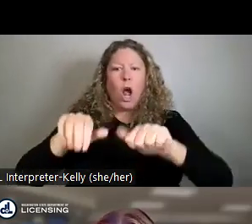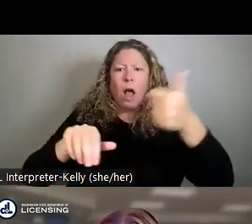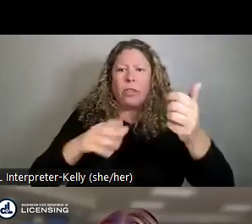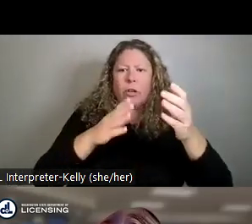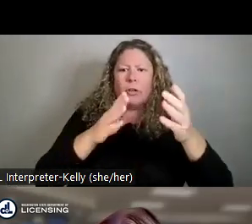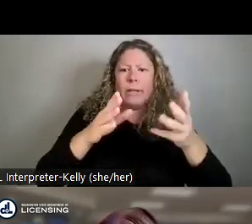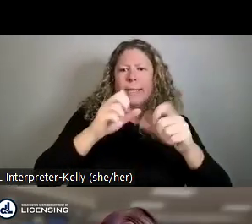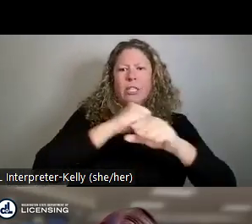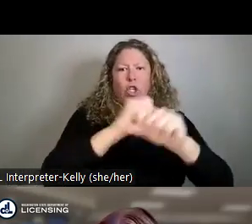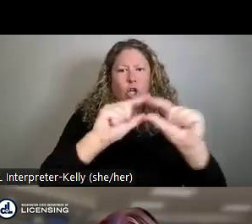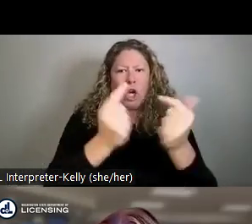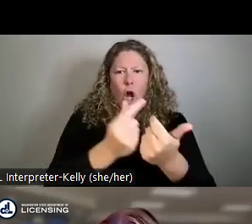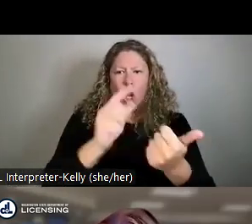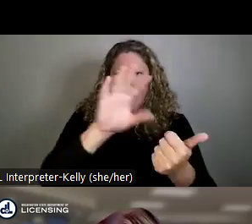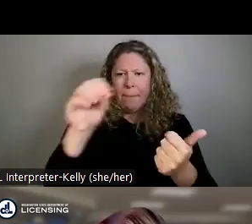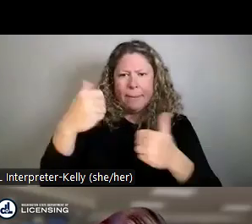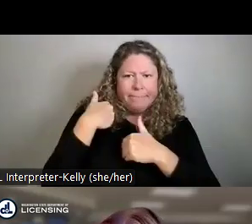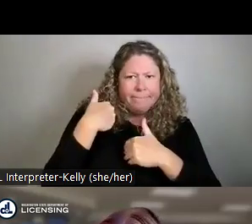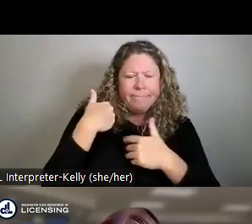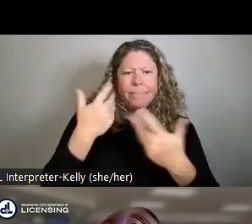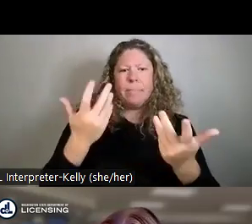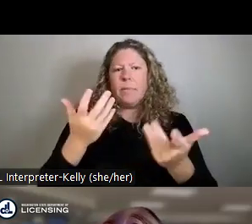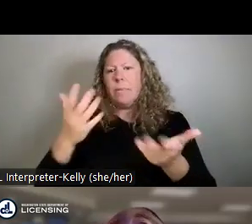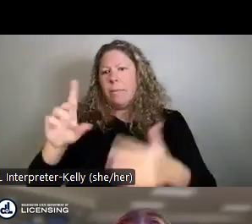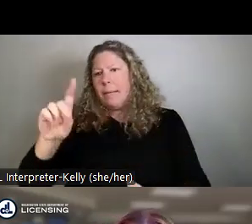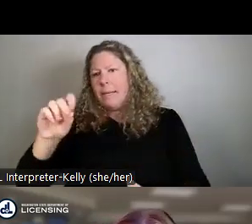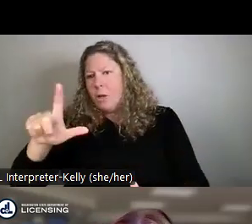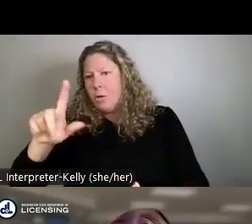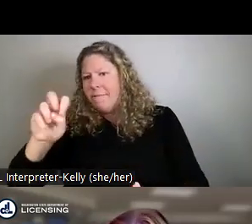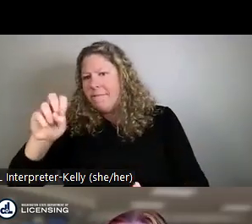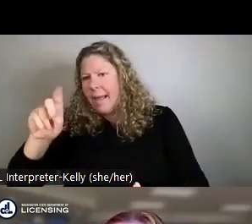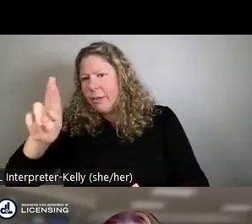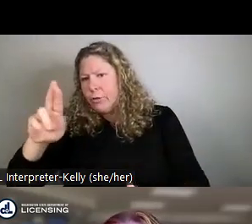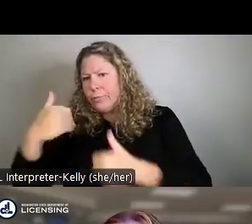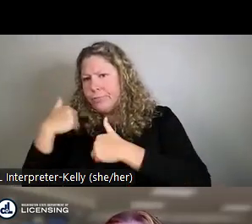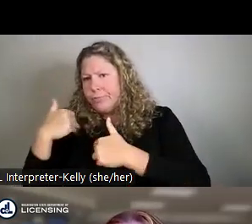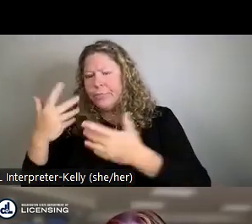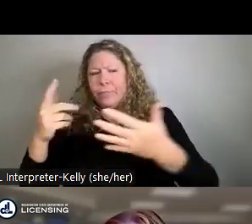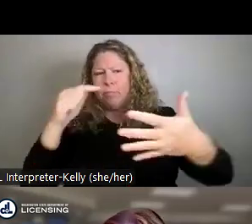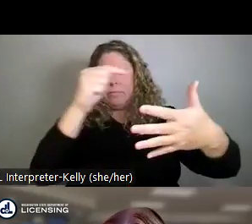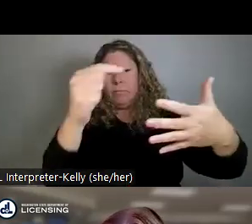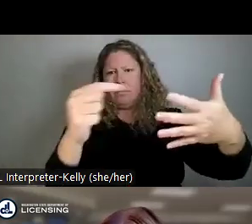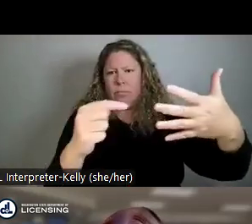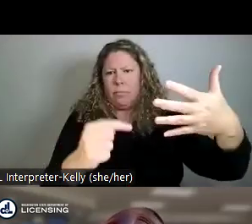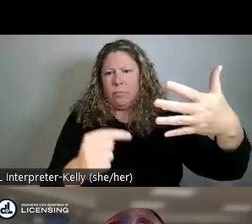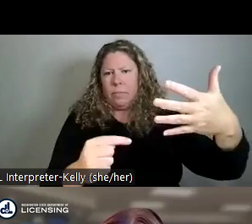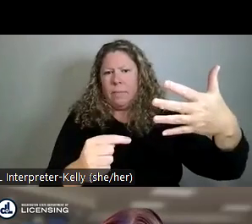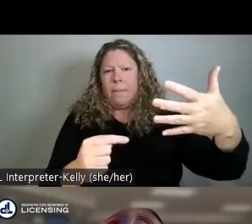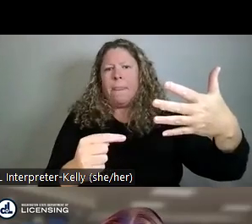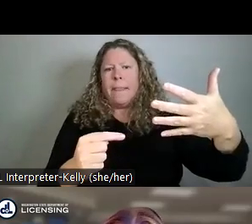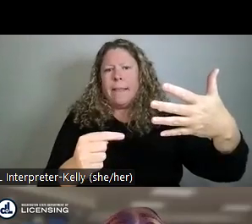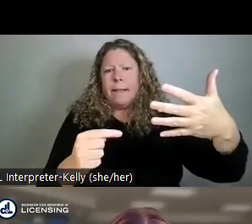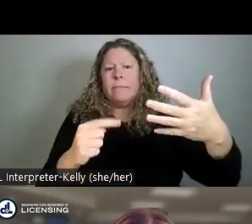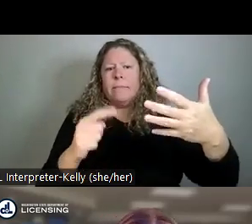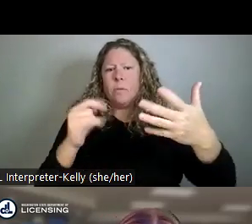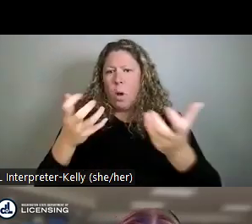the security guard company, or maybe one of DOL's vendors that we work with. I wanted to include these because